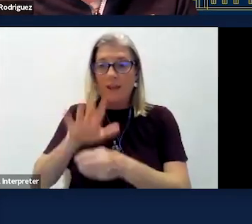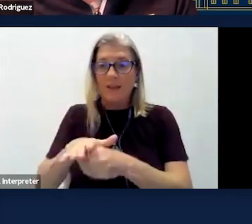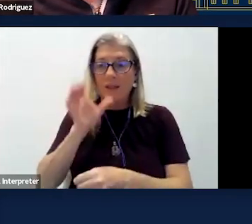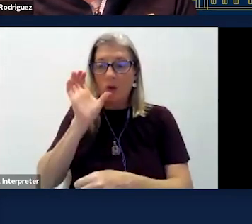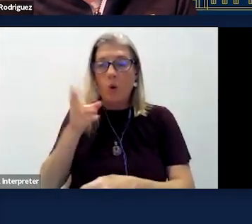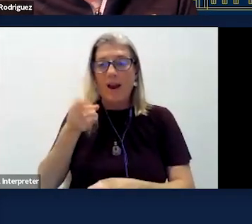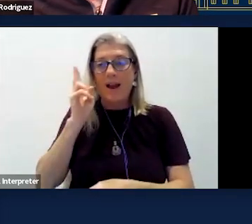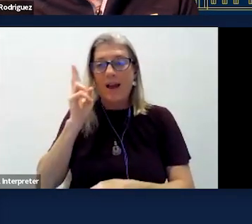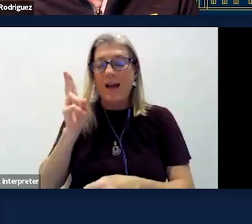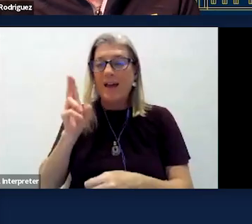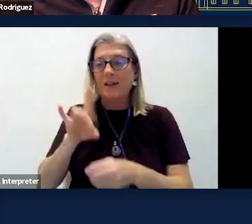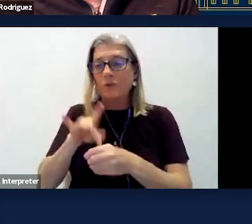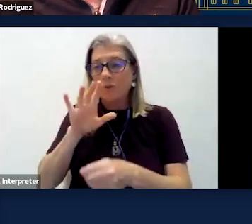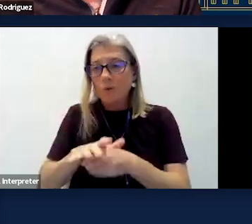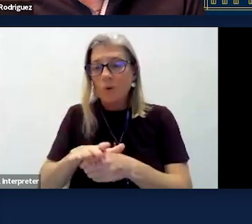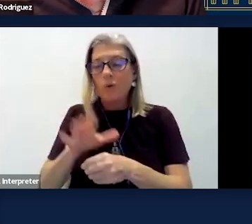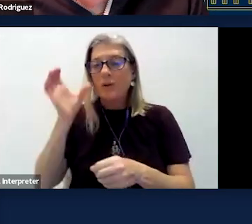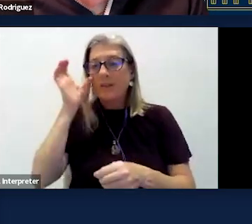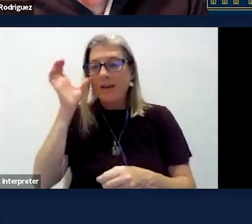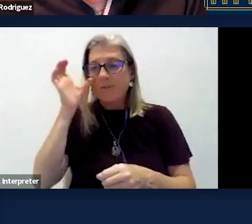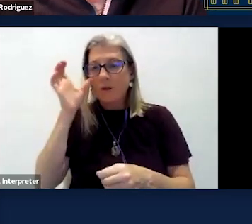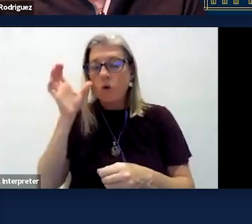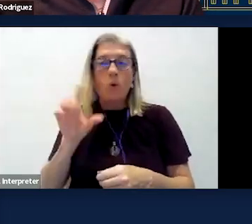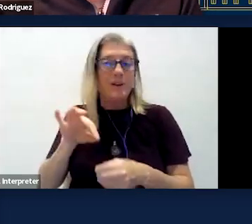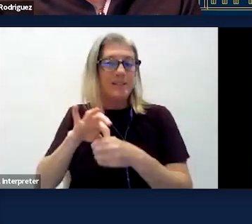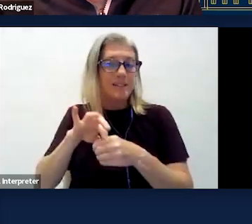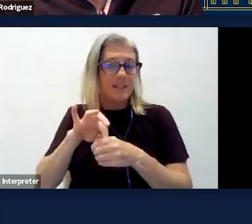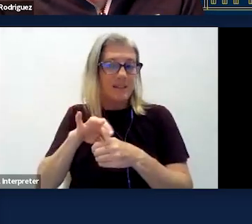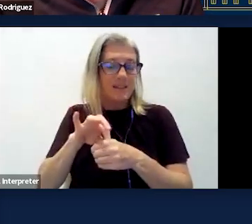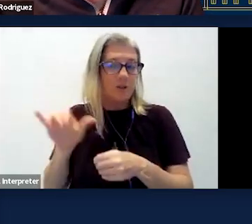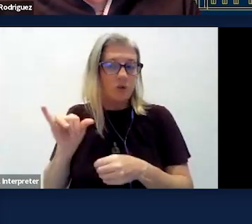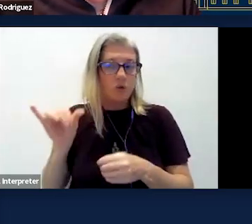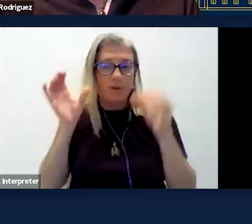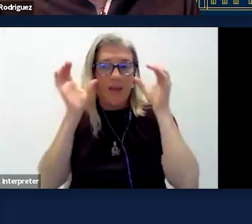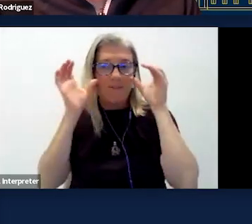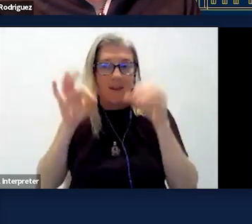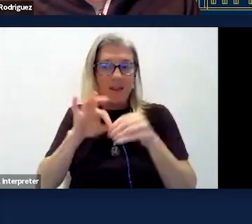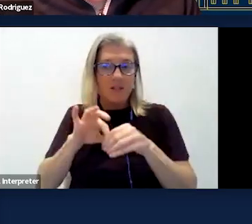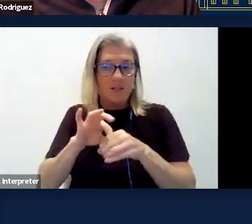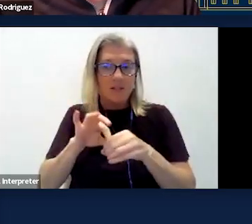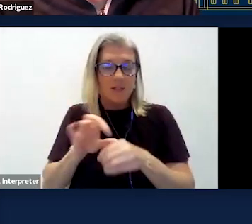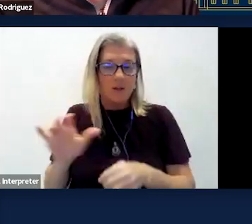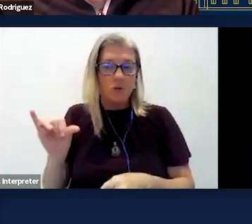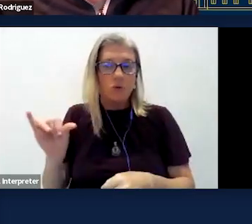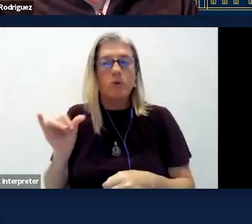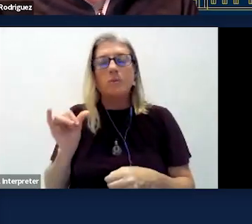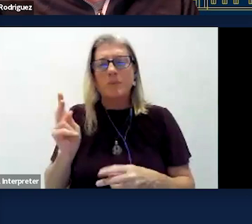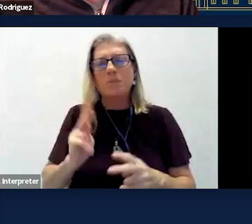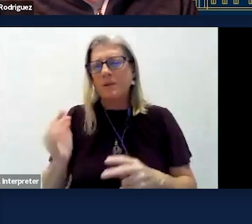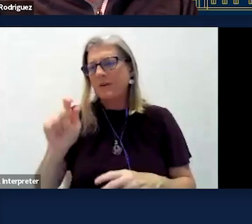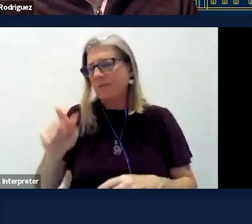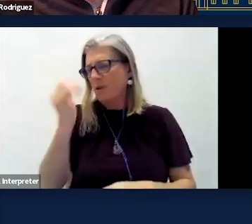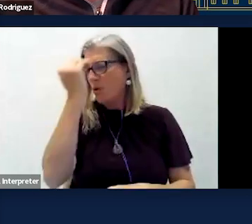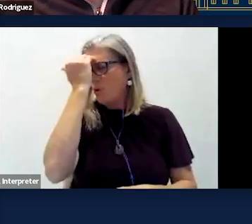caffeinated sodas, etc., to keep that in mind, or tea, even tea, caffeinated tea, one has to be conscious